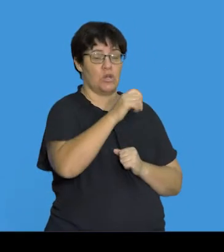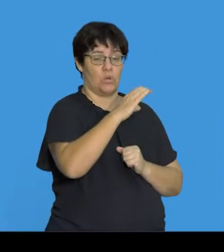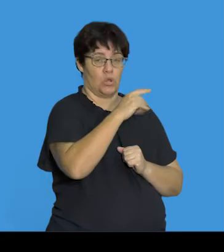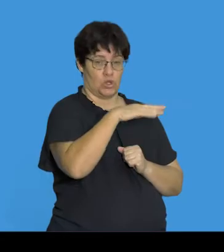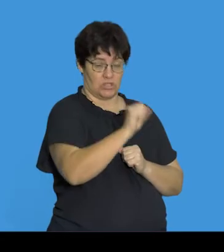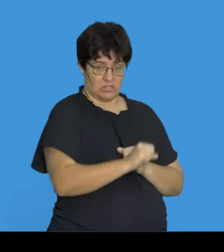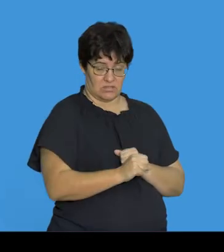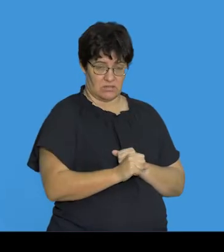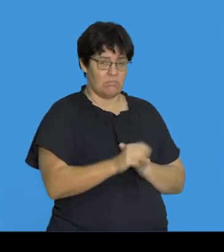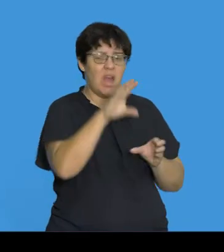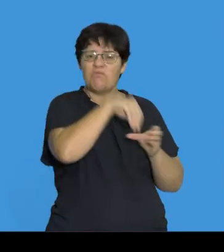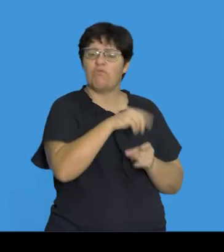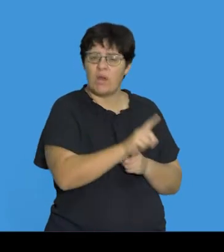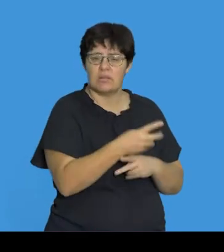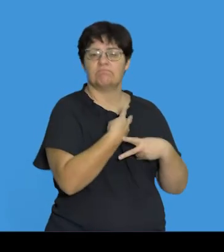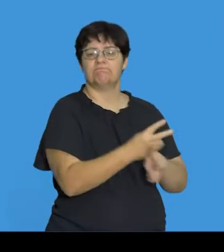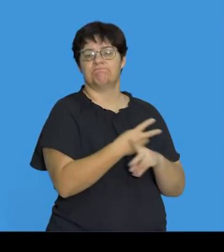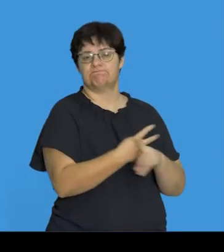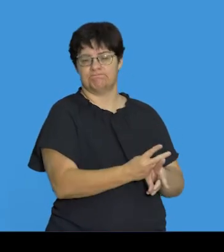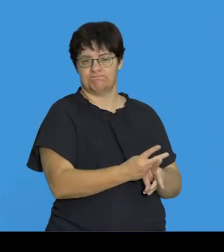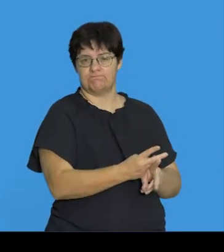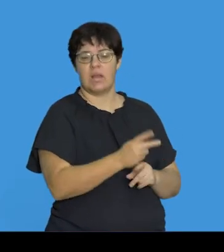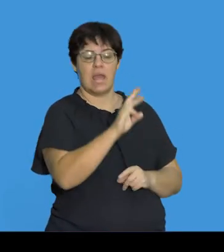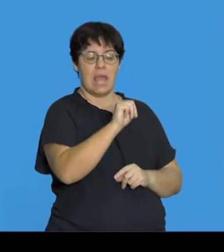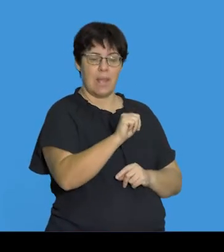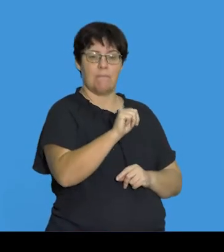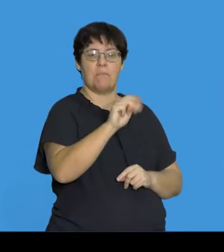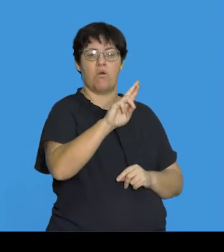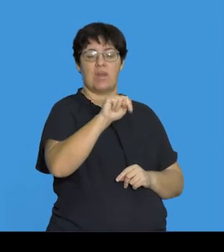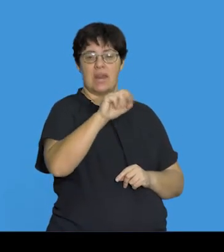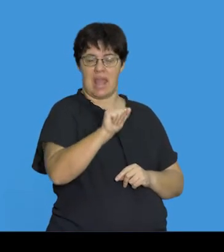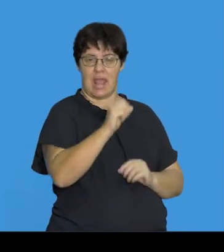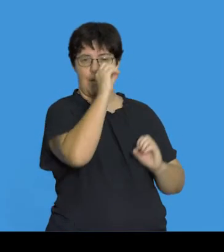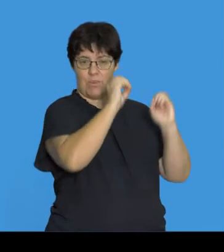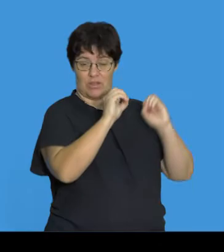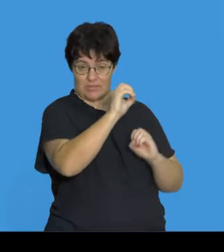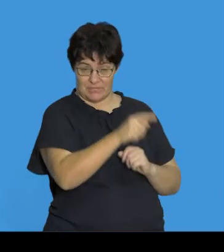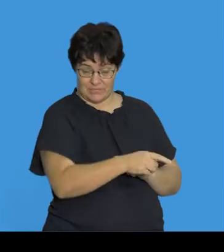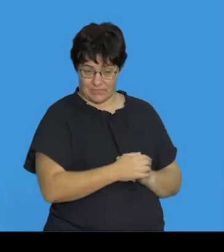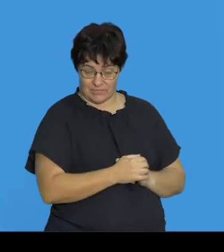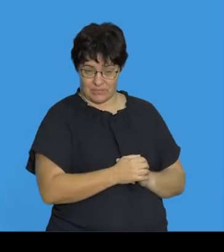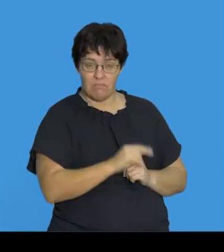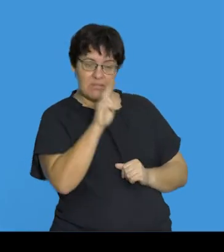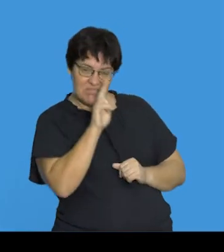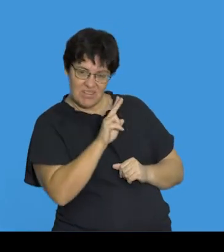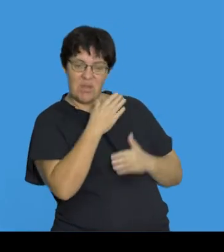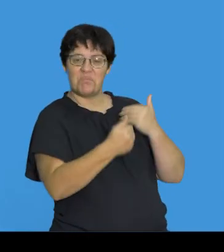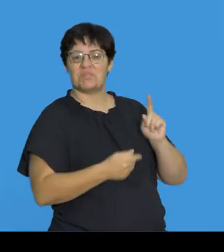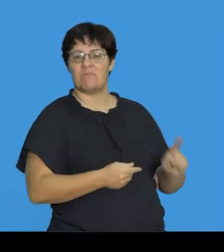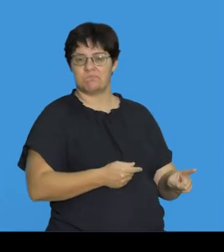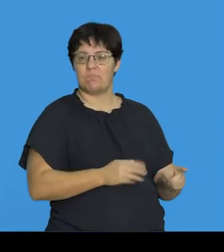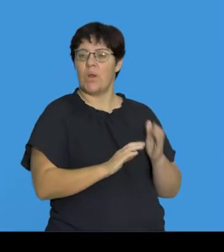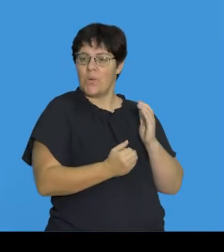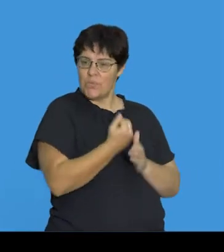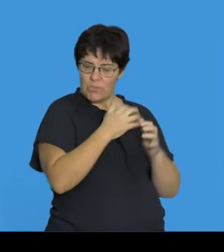nucleus, and it involves the production of an mRNA molecule. So as you would see in this process,